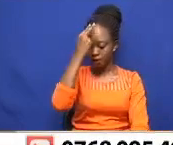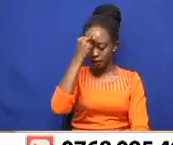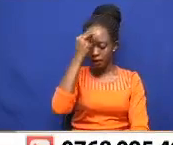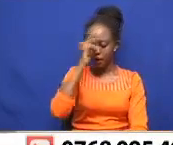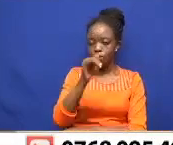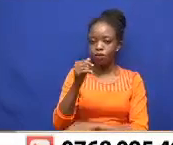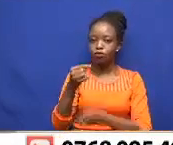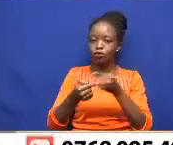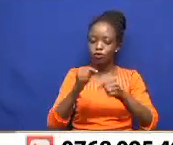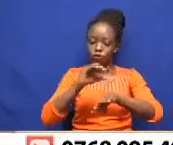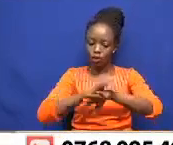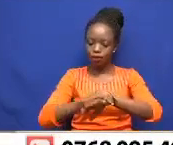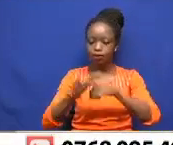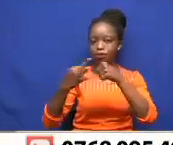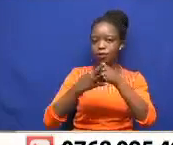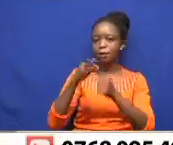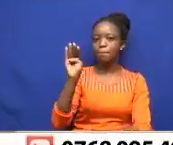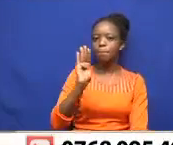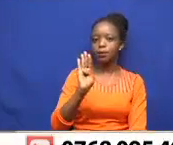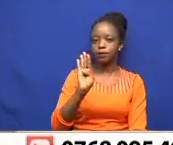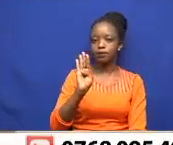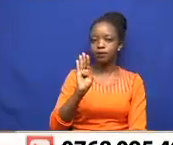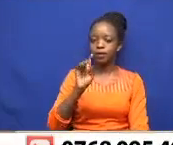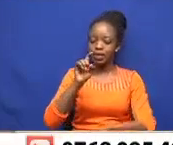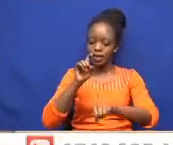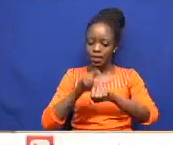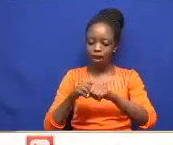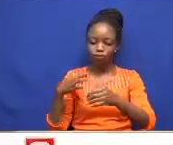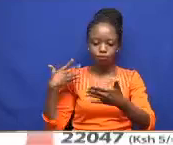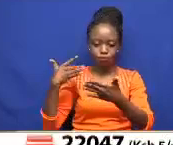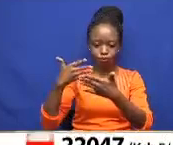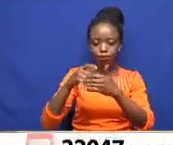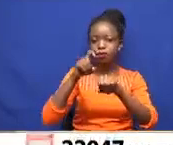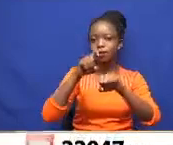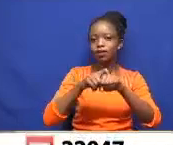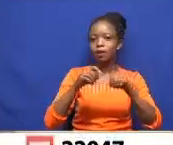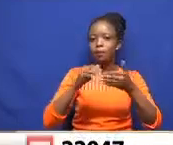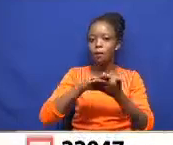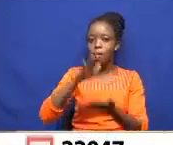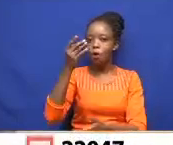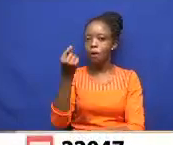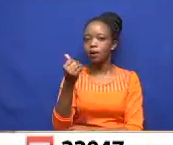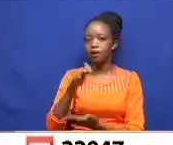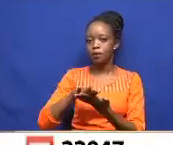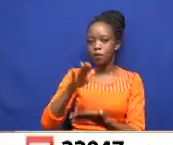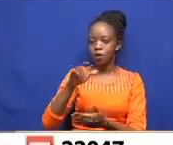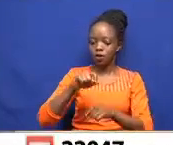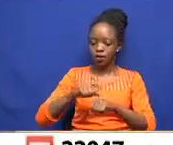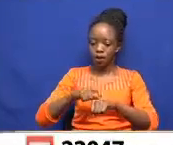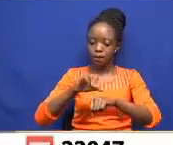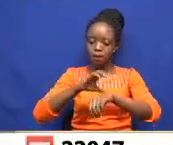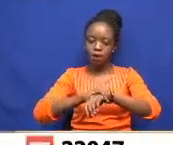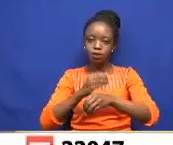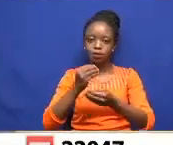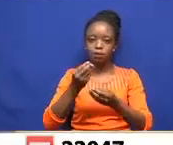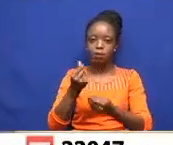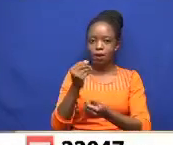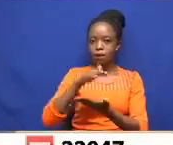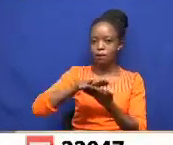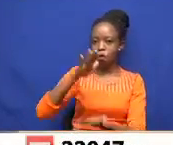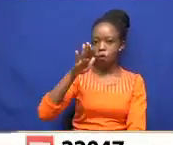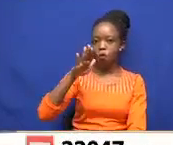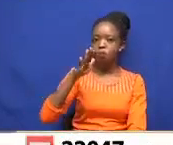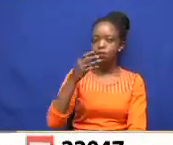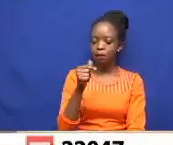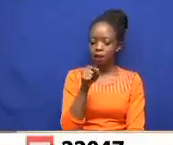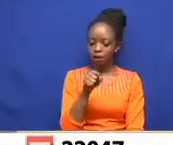getting its 8 billion until the time that we can be able to raise more money. And when we do raise more money, then that money